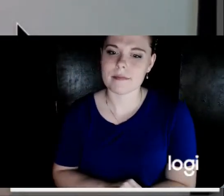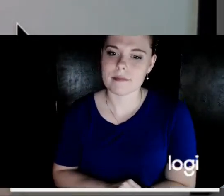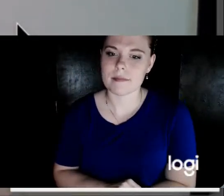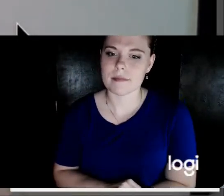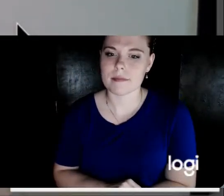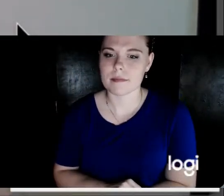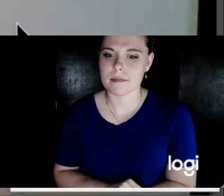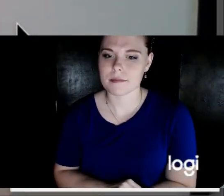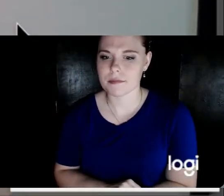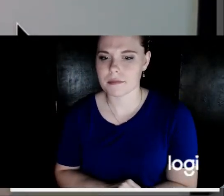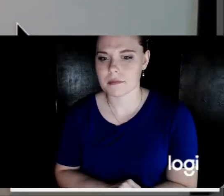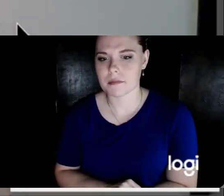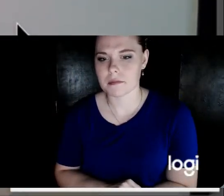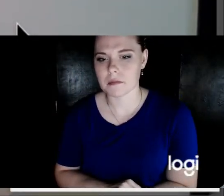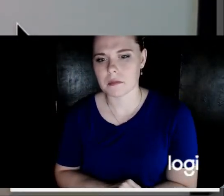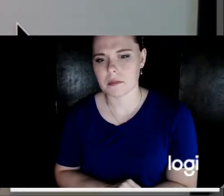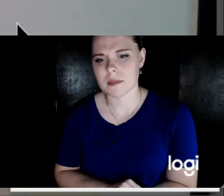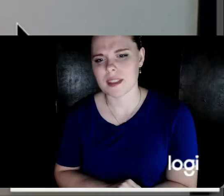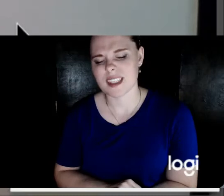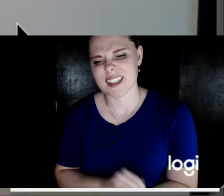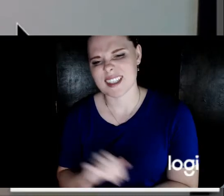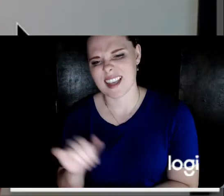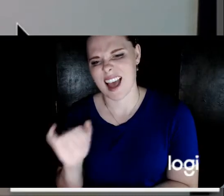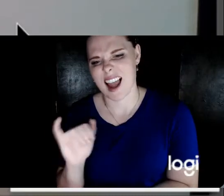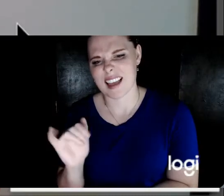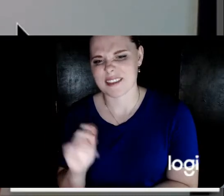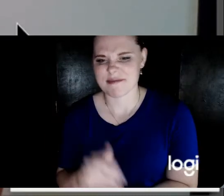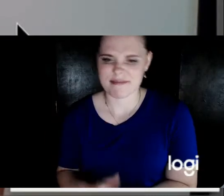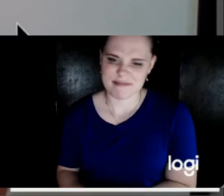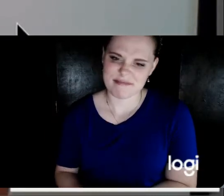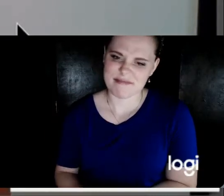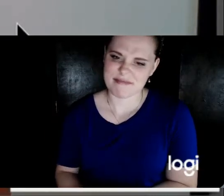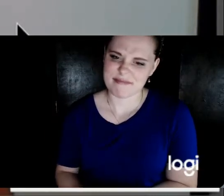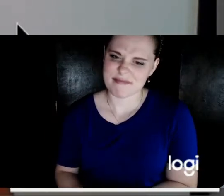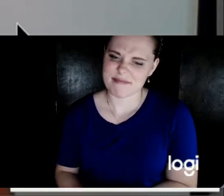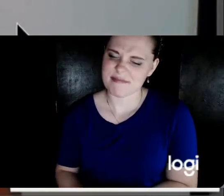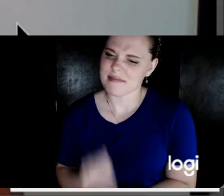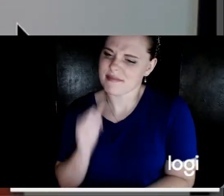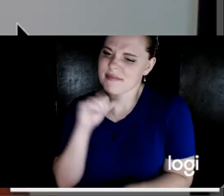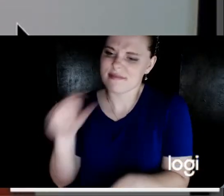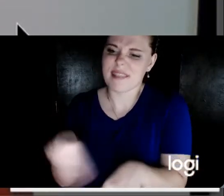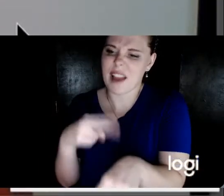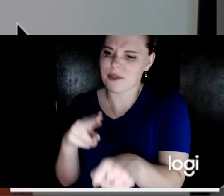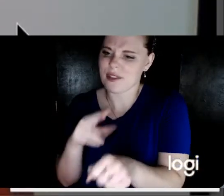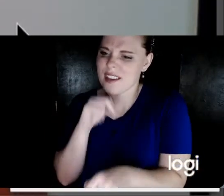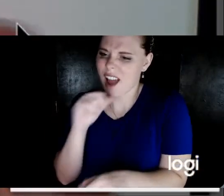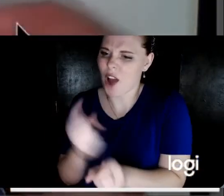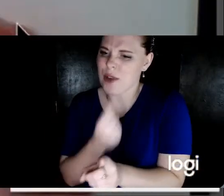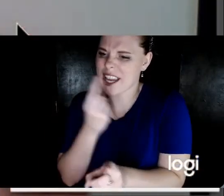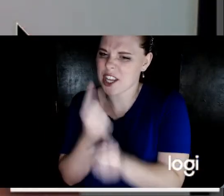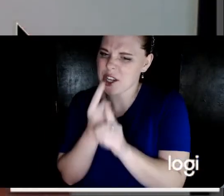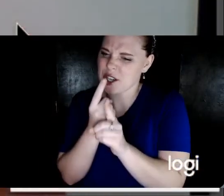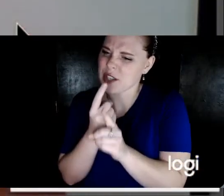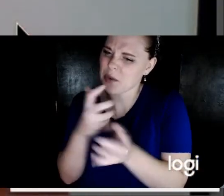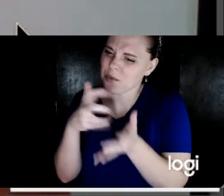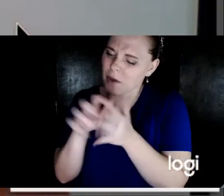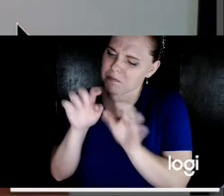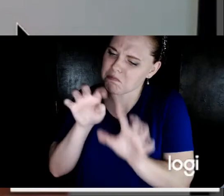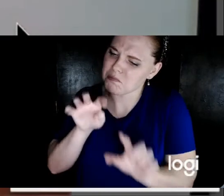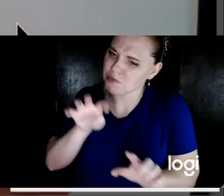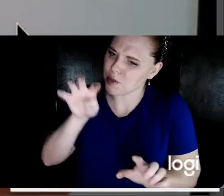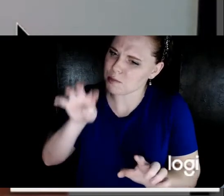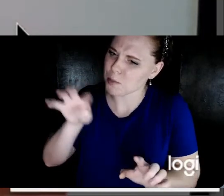Okay, kind of looking at this leaf. It's kind of irregular, right, and jagged, because